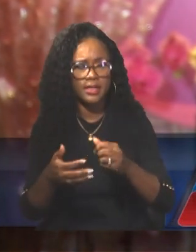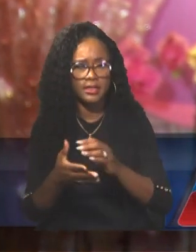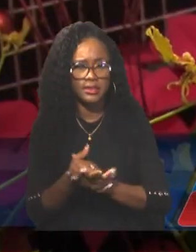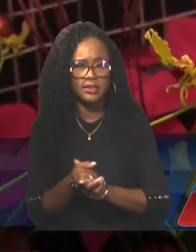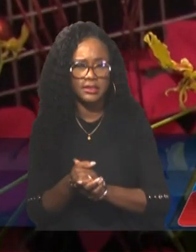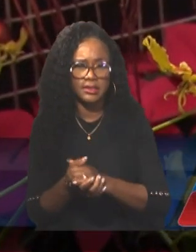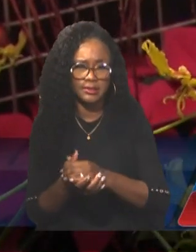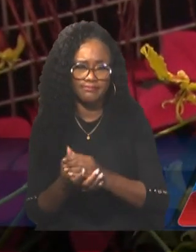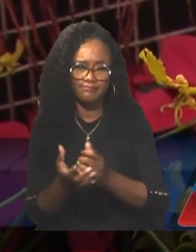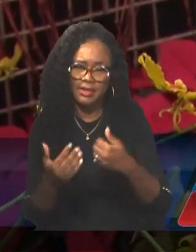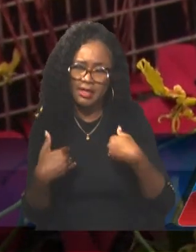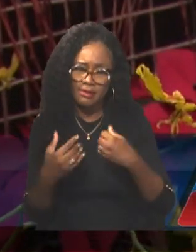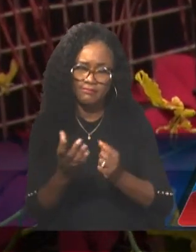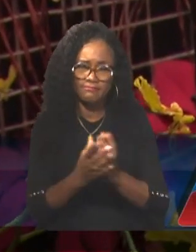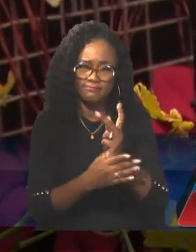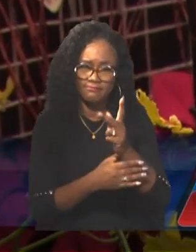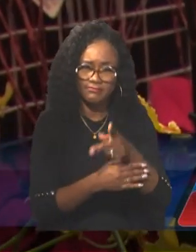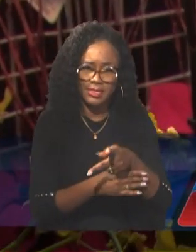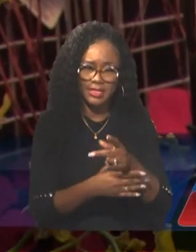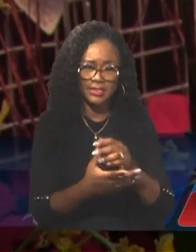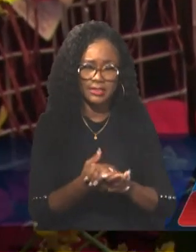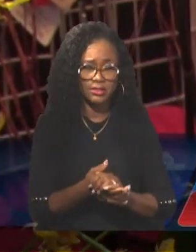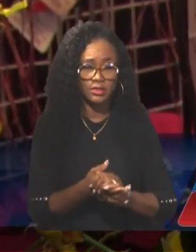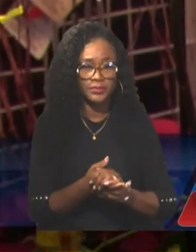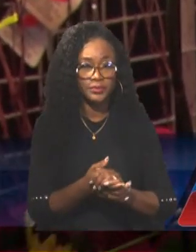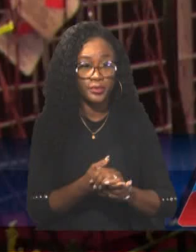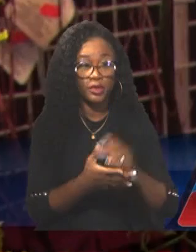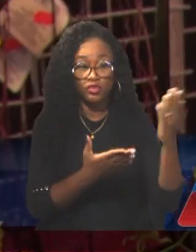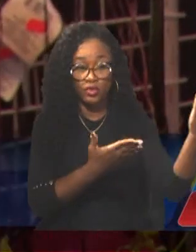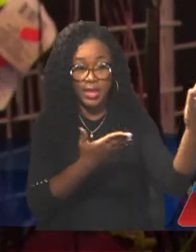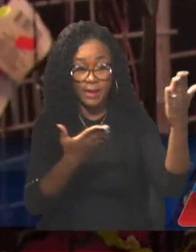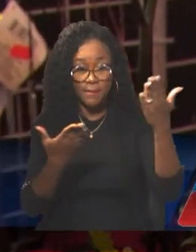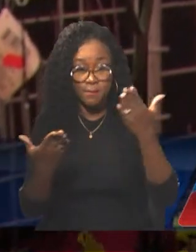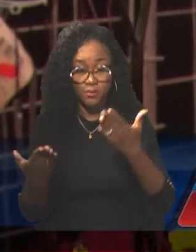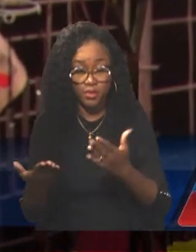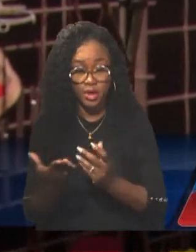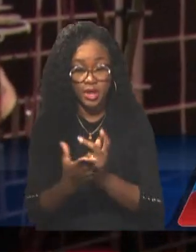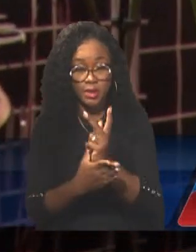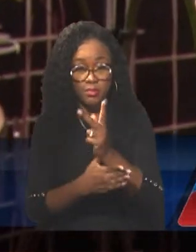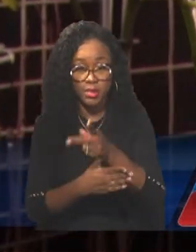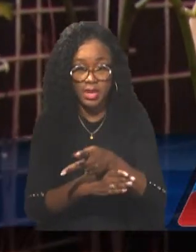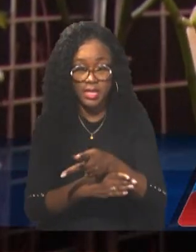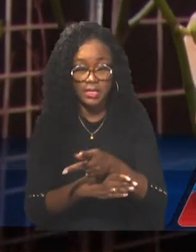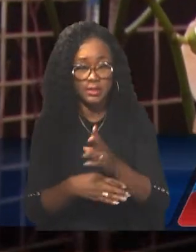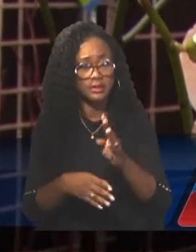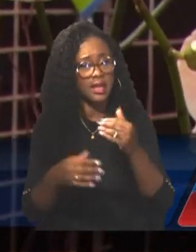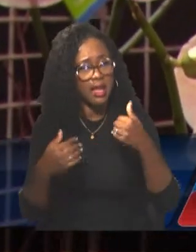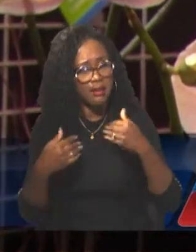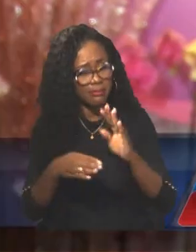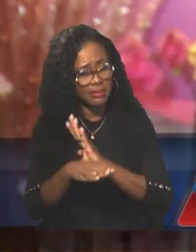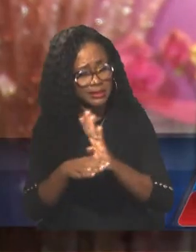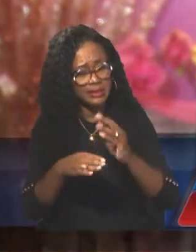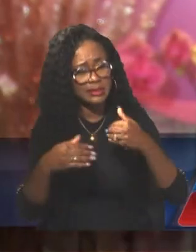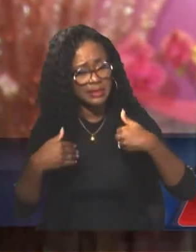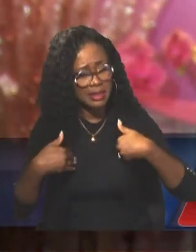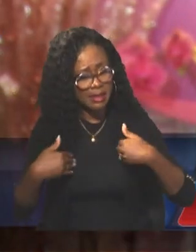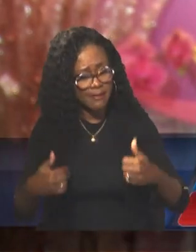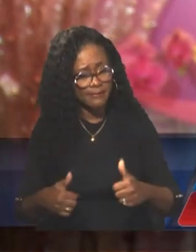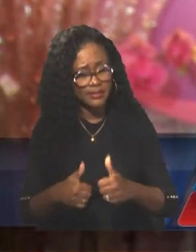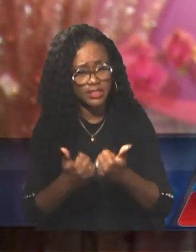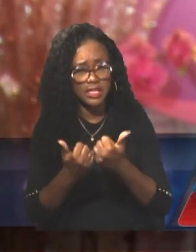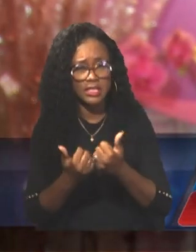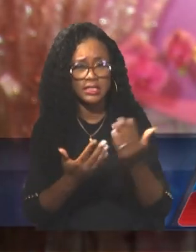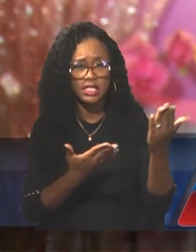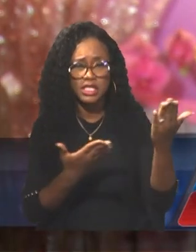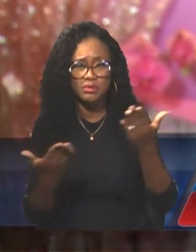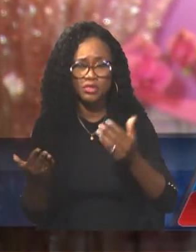demands. Because of the nature of importing exotic plants, he notes the business is not without its challenges. We import most